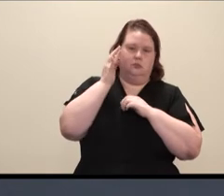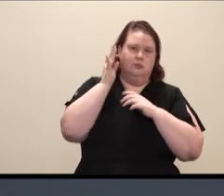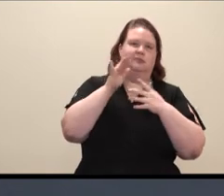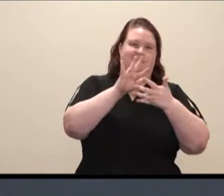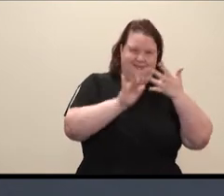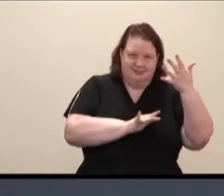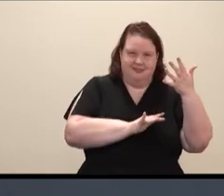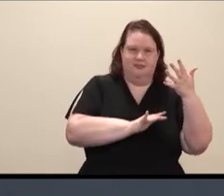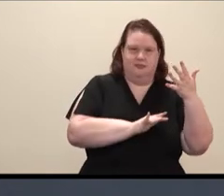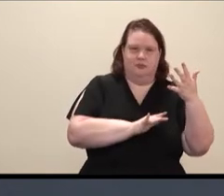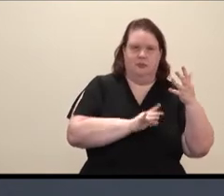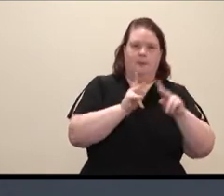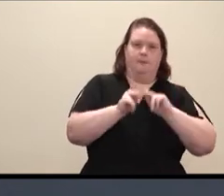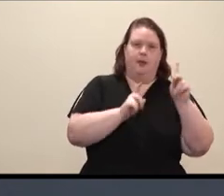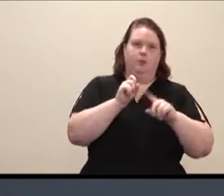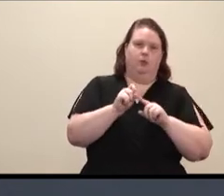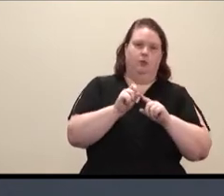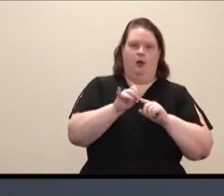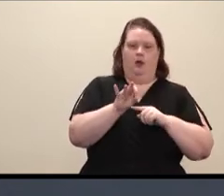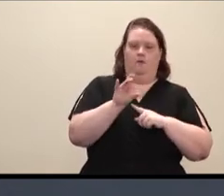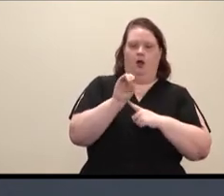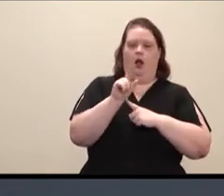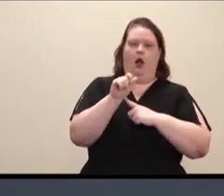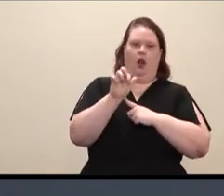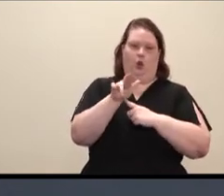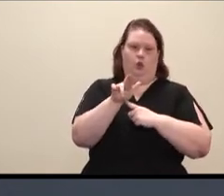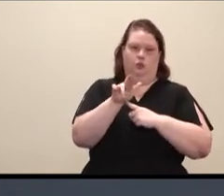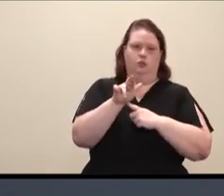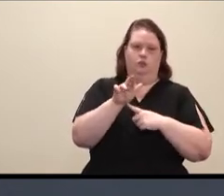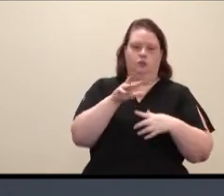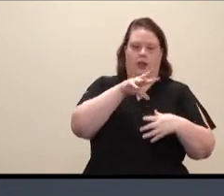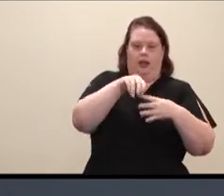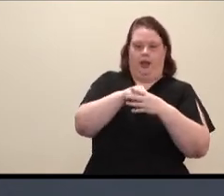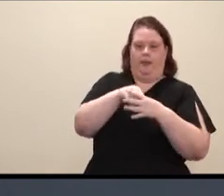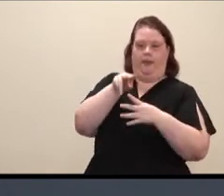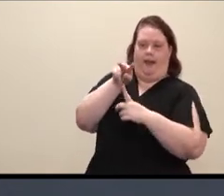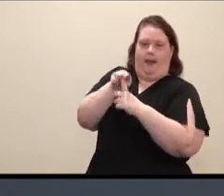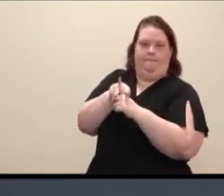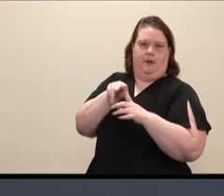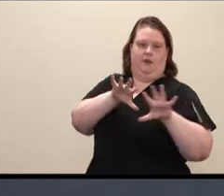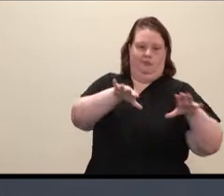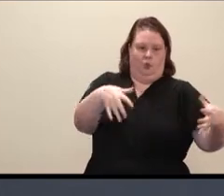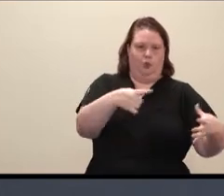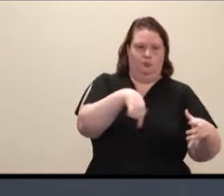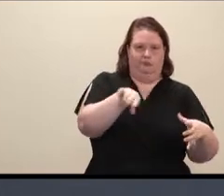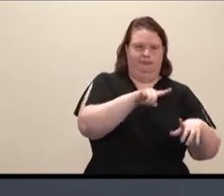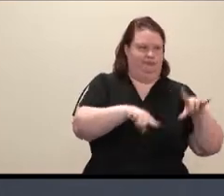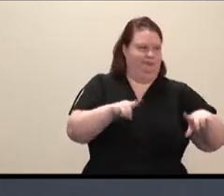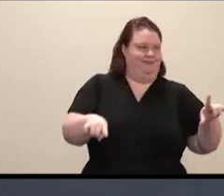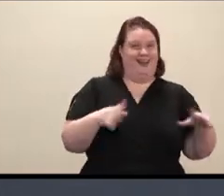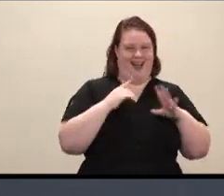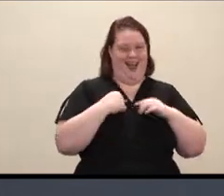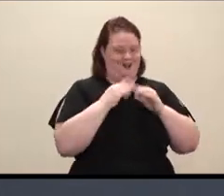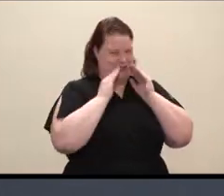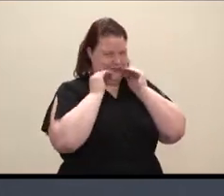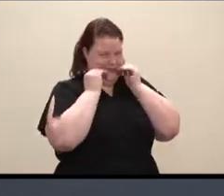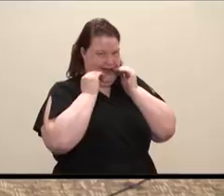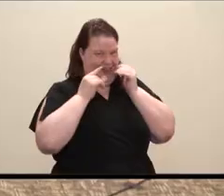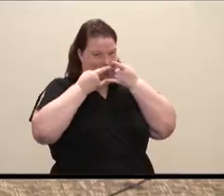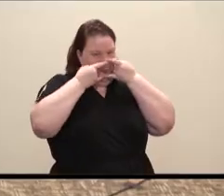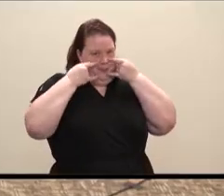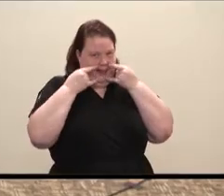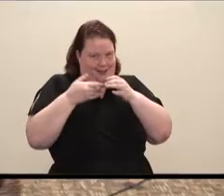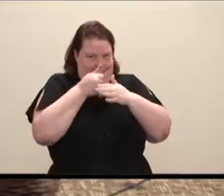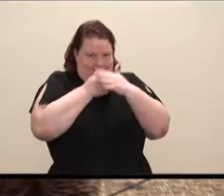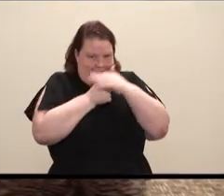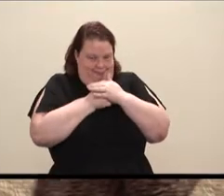teaching staff, and I think we can do that using our kids here locally. Yeah. So, I'm smiling behind the mask, so thank you very much. Thank you.